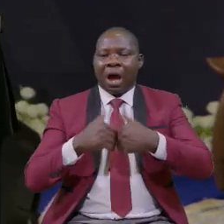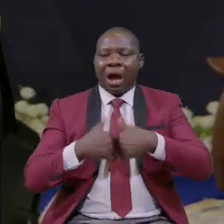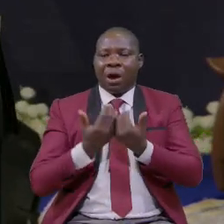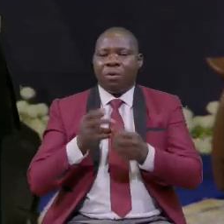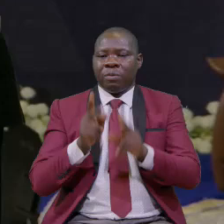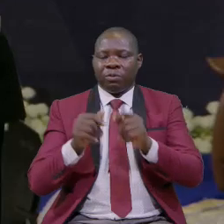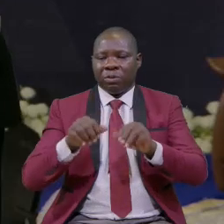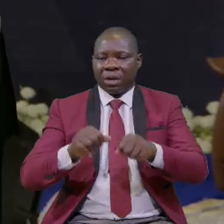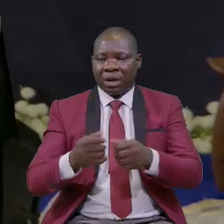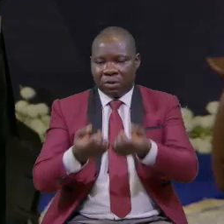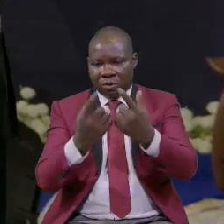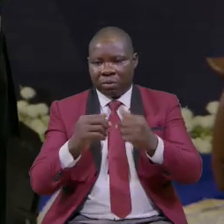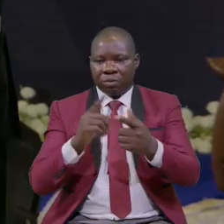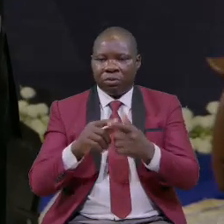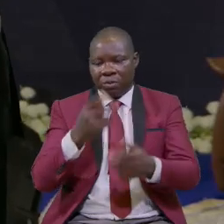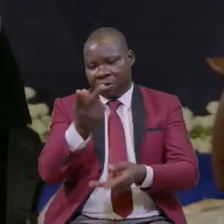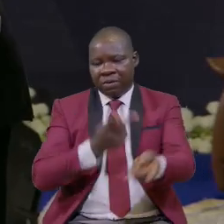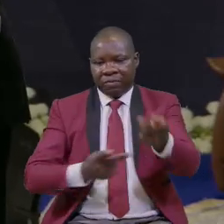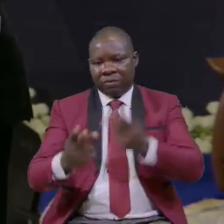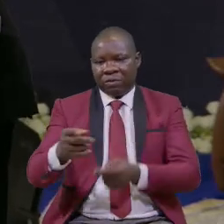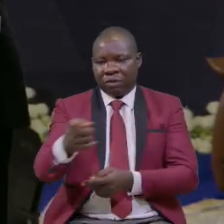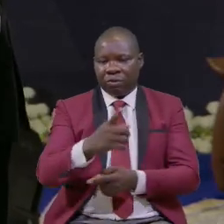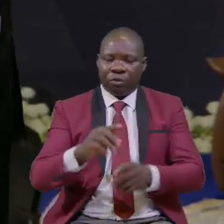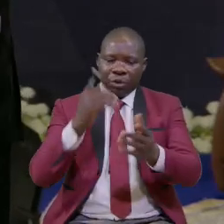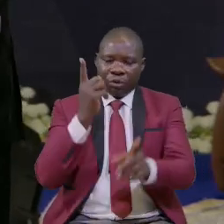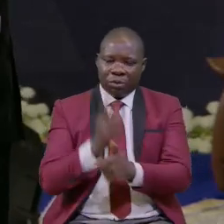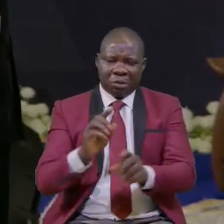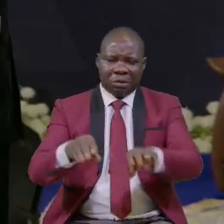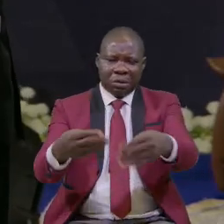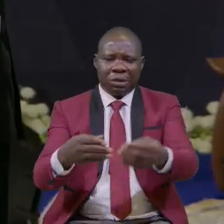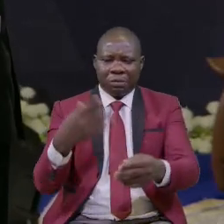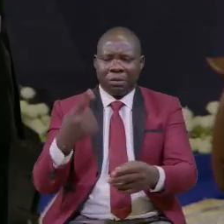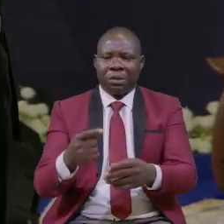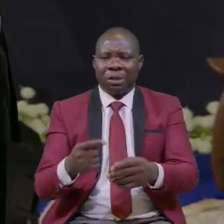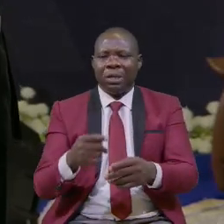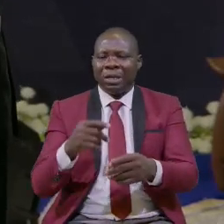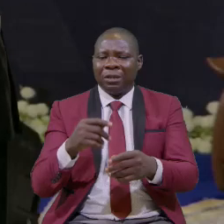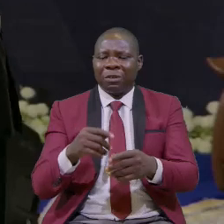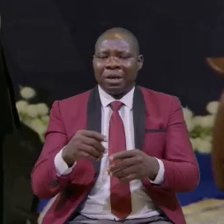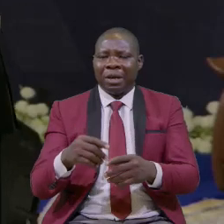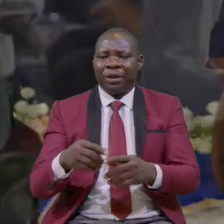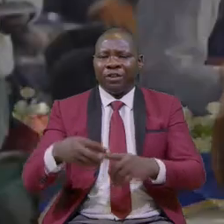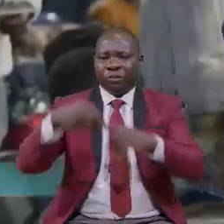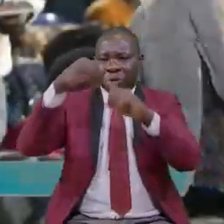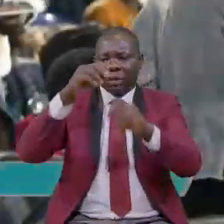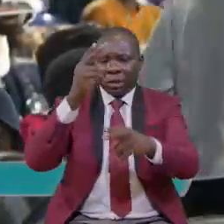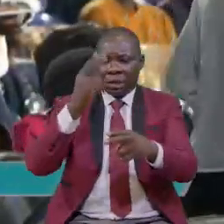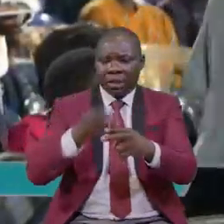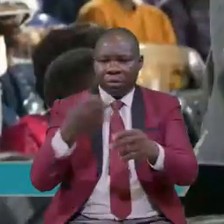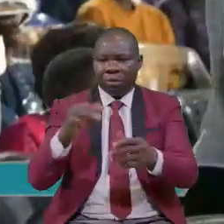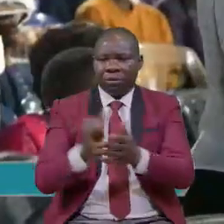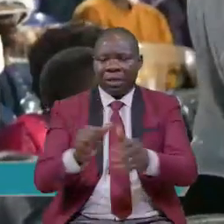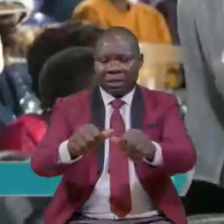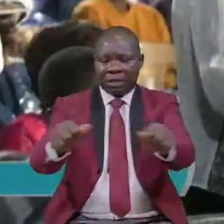give that description, that behind this place or by the side of this place or around